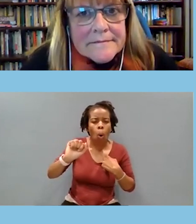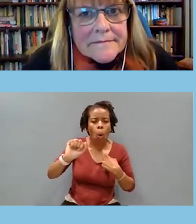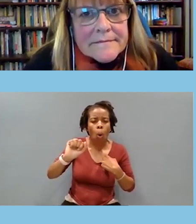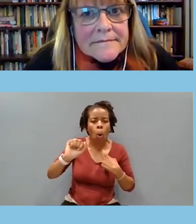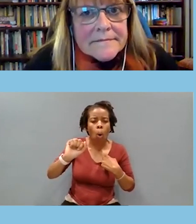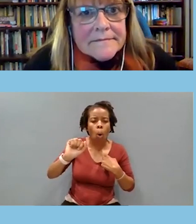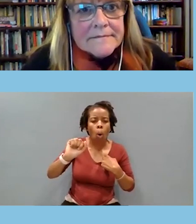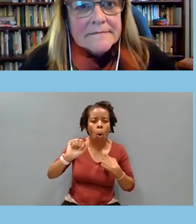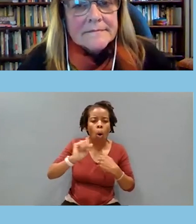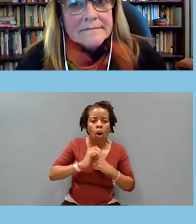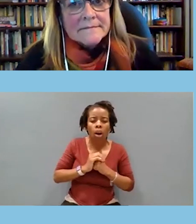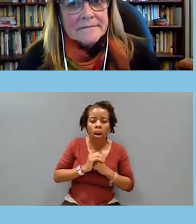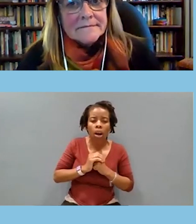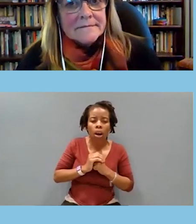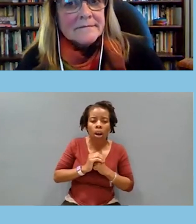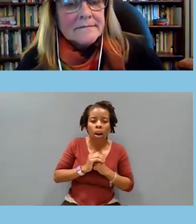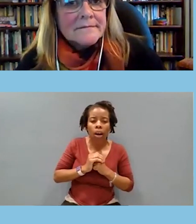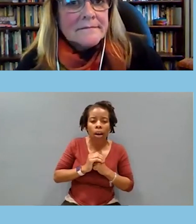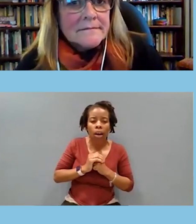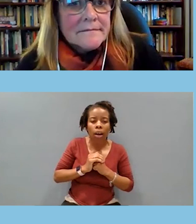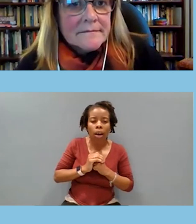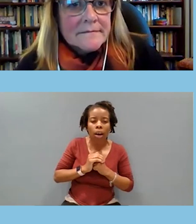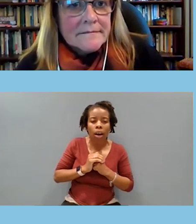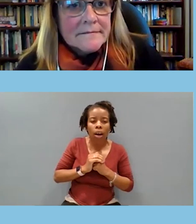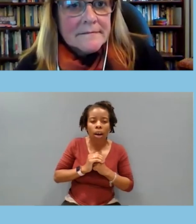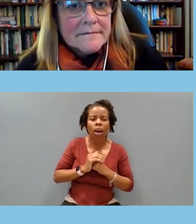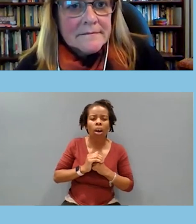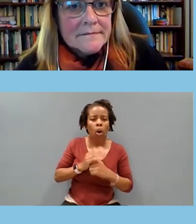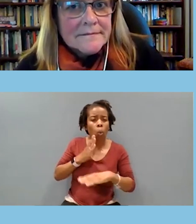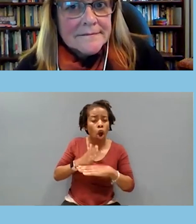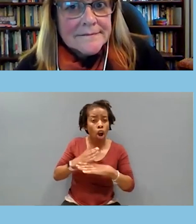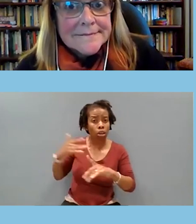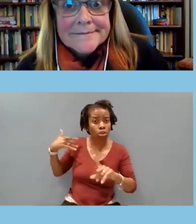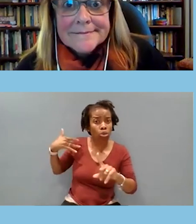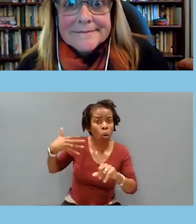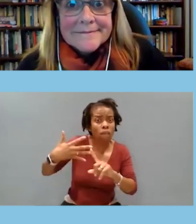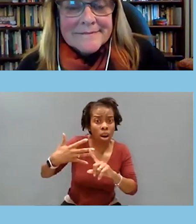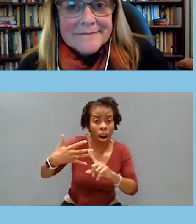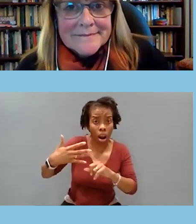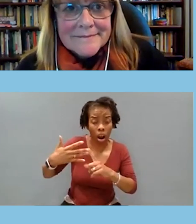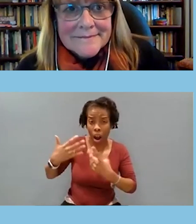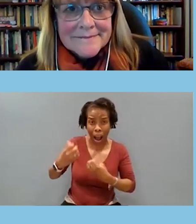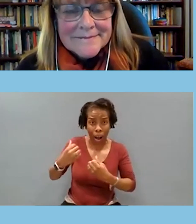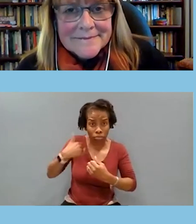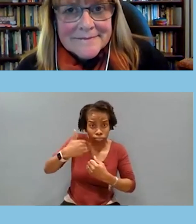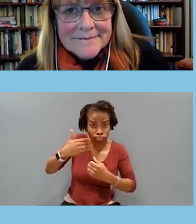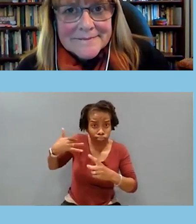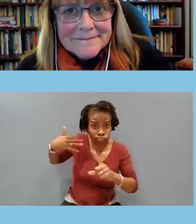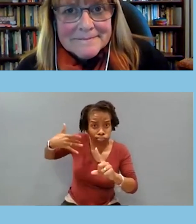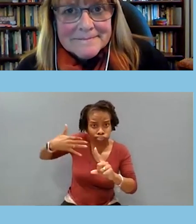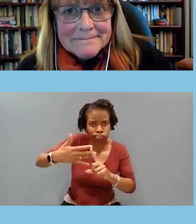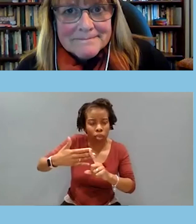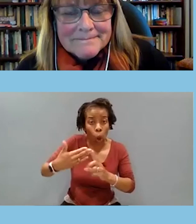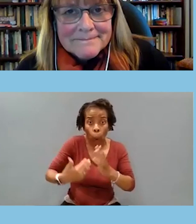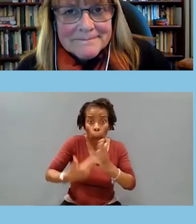work resonate with new technology? And can you comment on that?